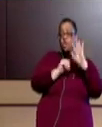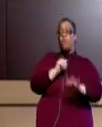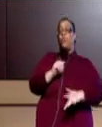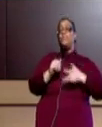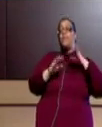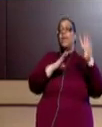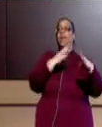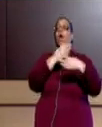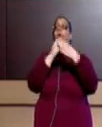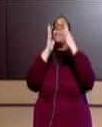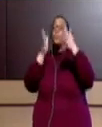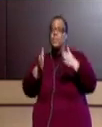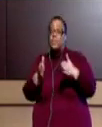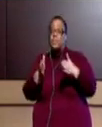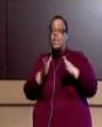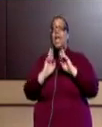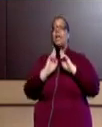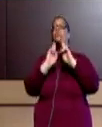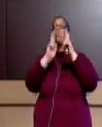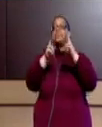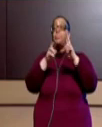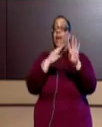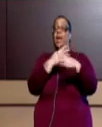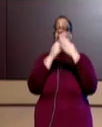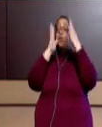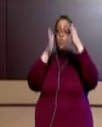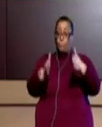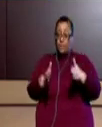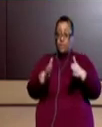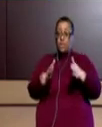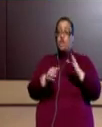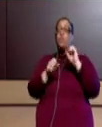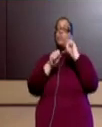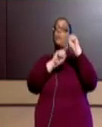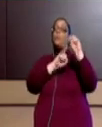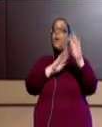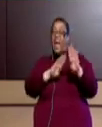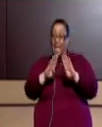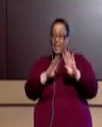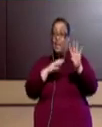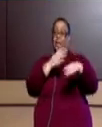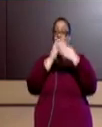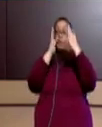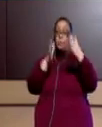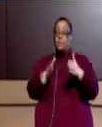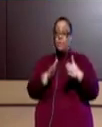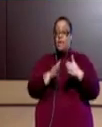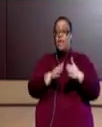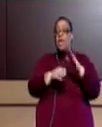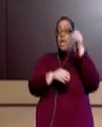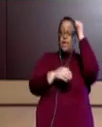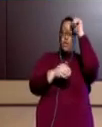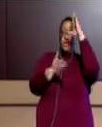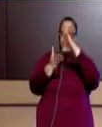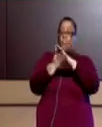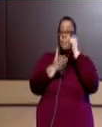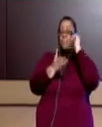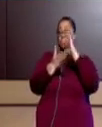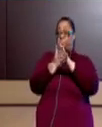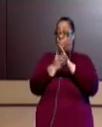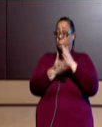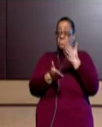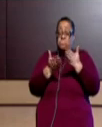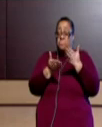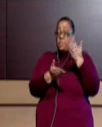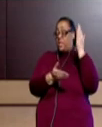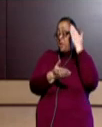a prisoner and you will respond like a prisoner. You will act like a prisoner. And your spouse may not even know what's going on.